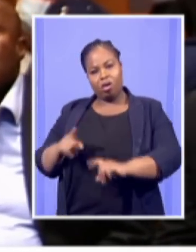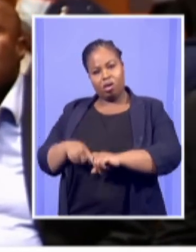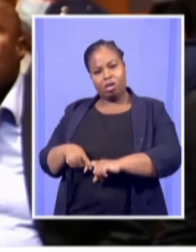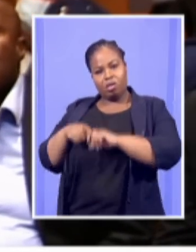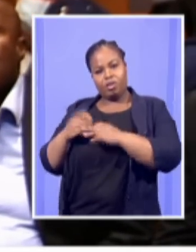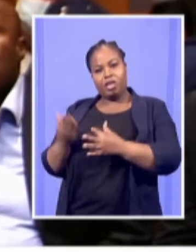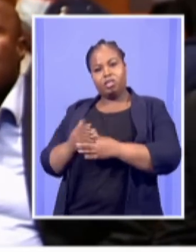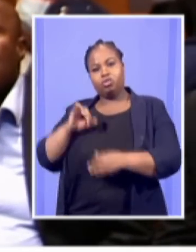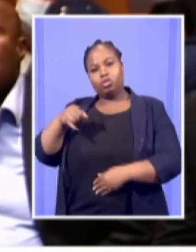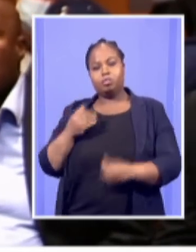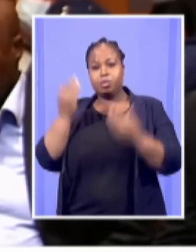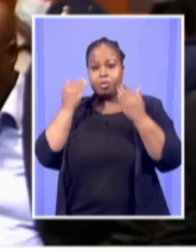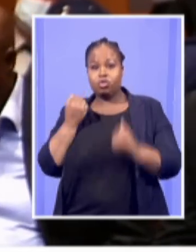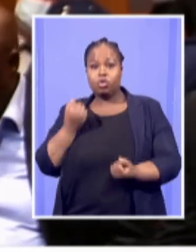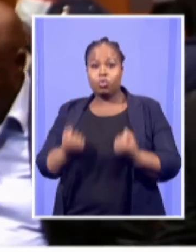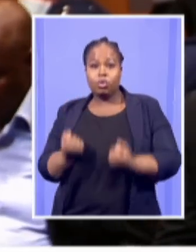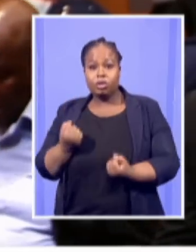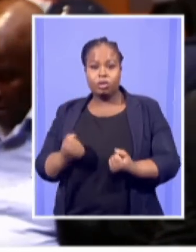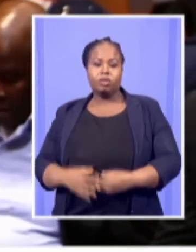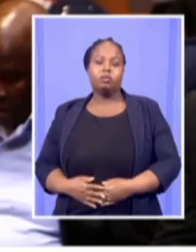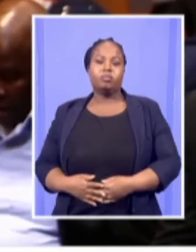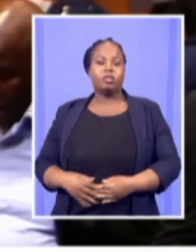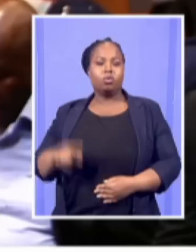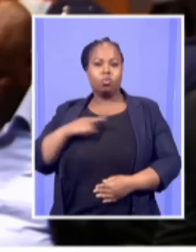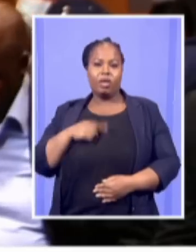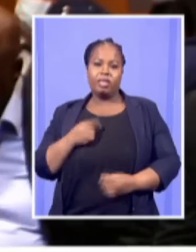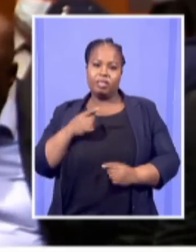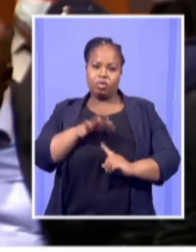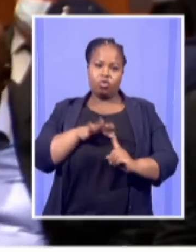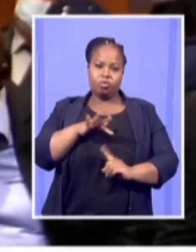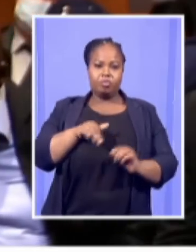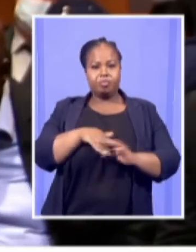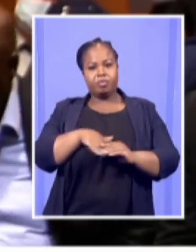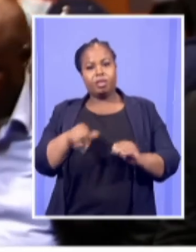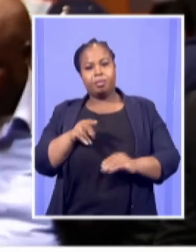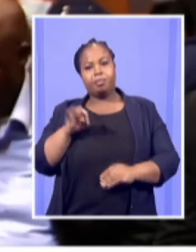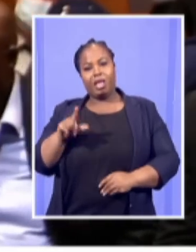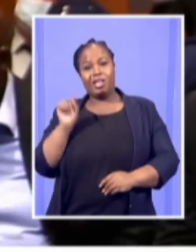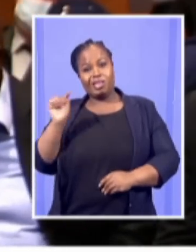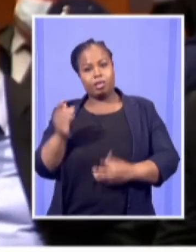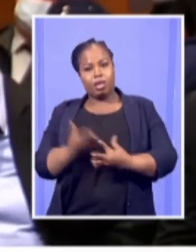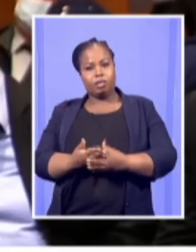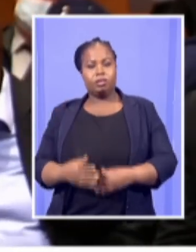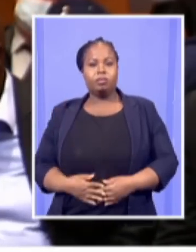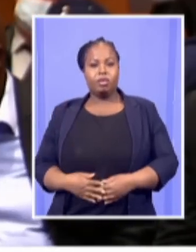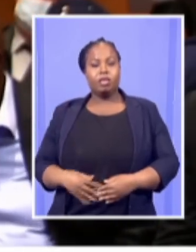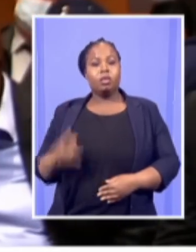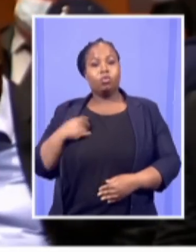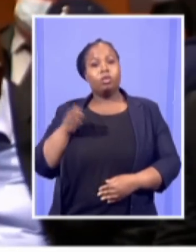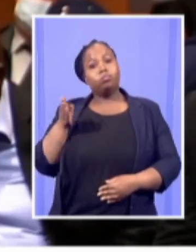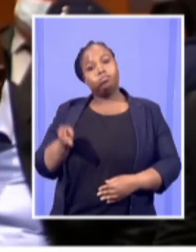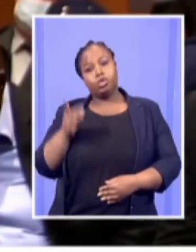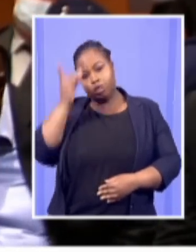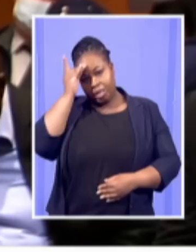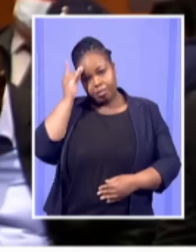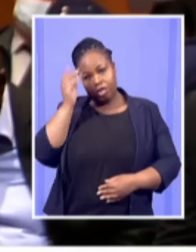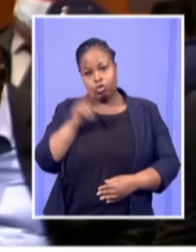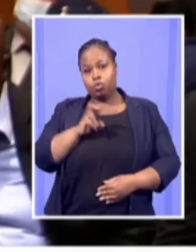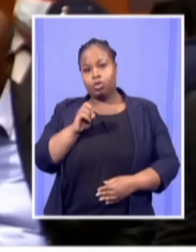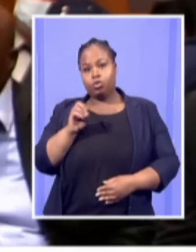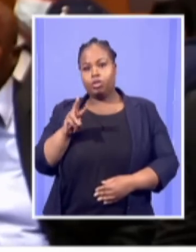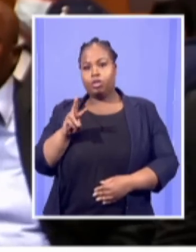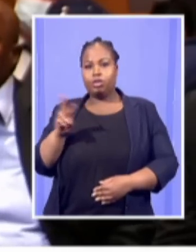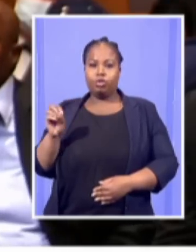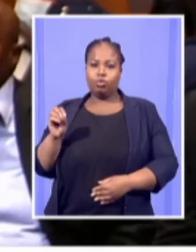in the Johannesburg Magistrates Court, as it was a condition of my release on bail in that matter. At an appearance during March